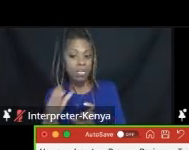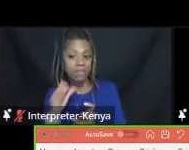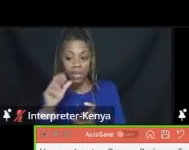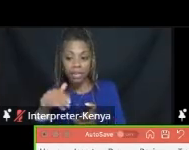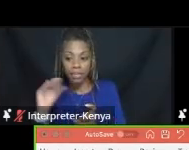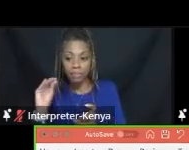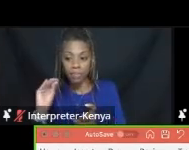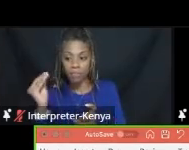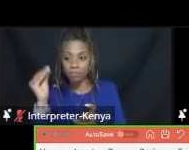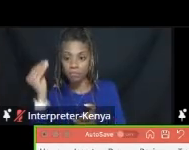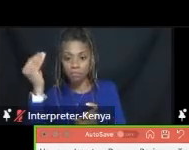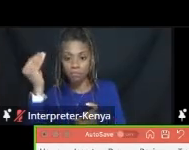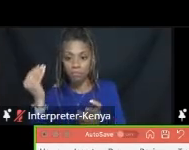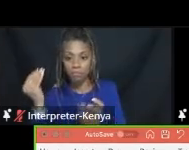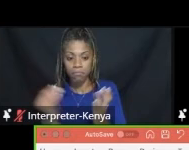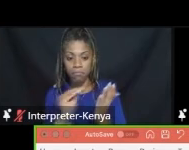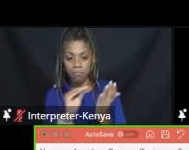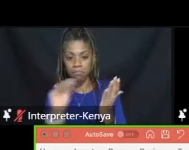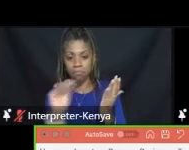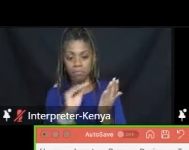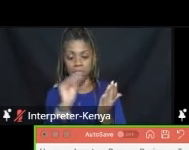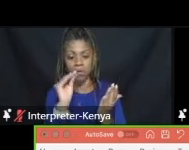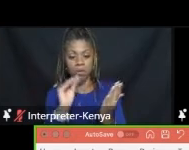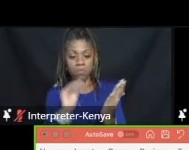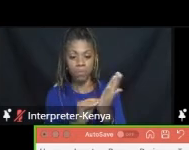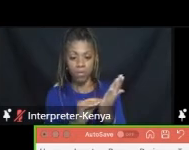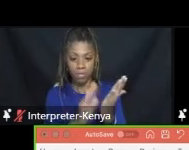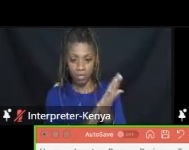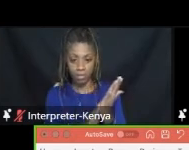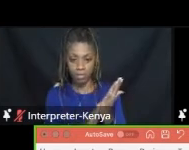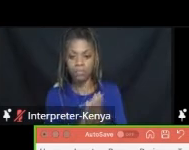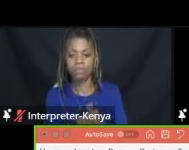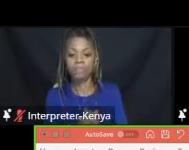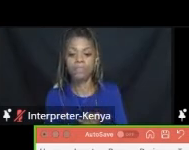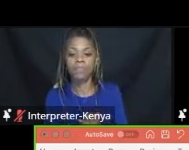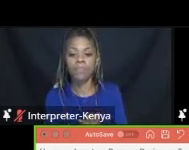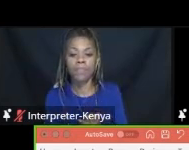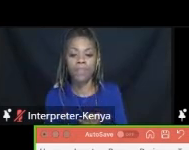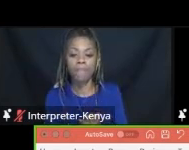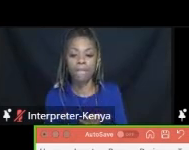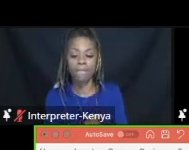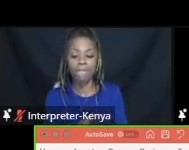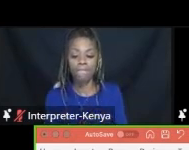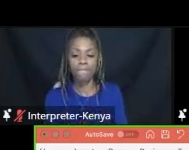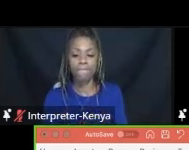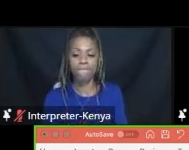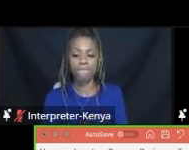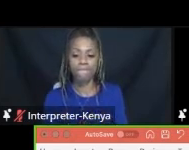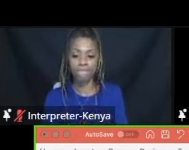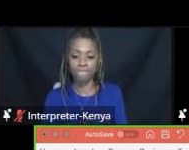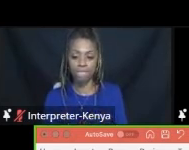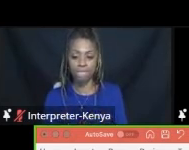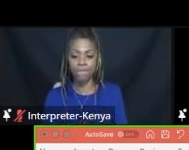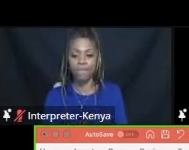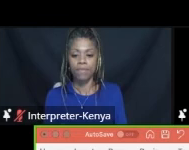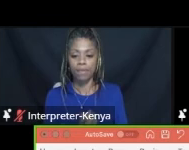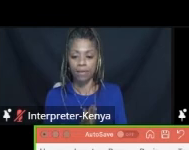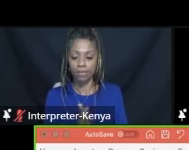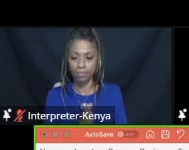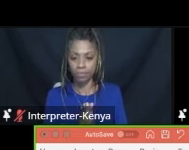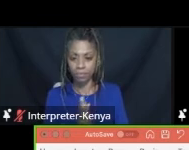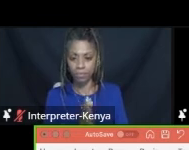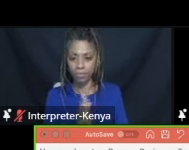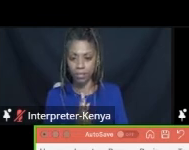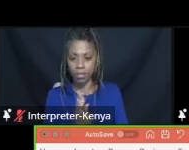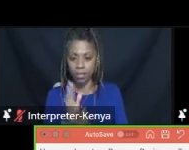document that you'll see when you get in there, but I'll just read them out so that you know exactly what you're up to.